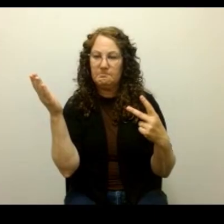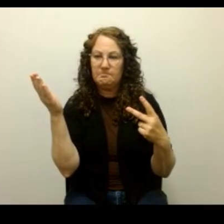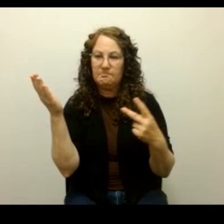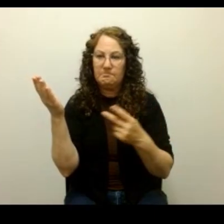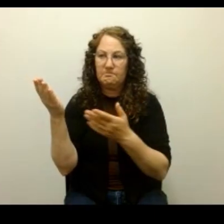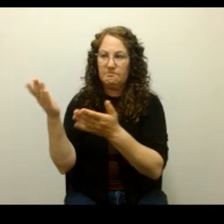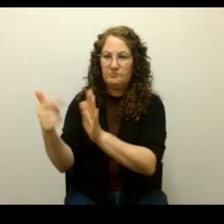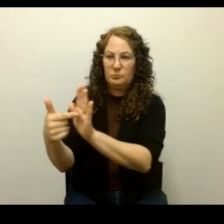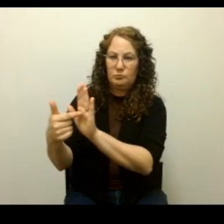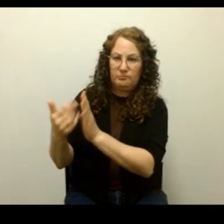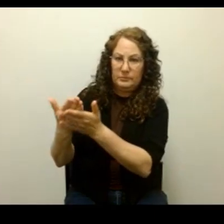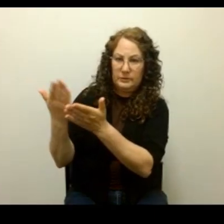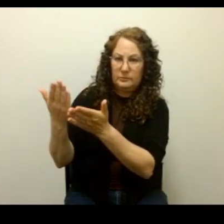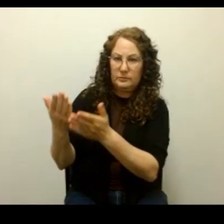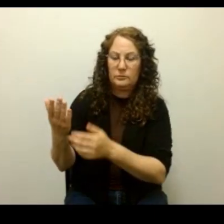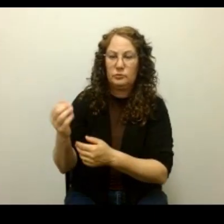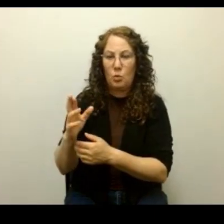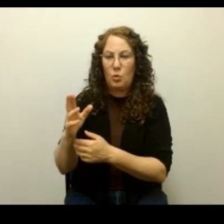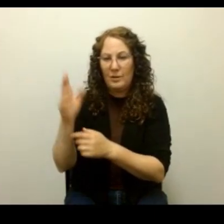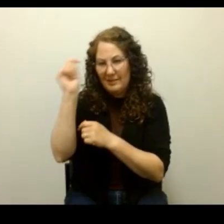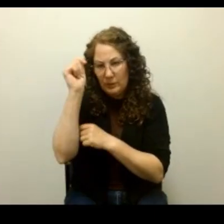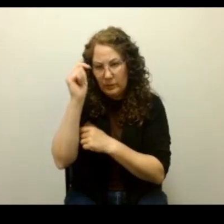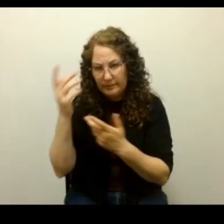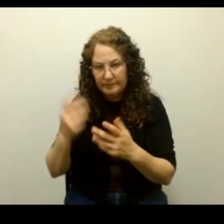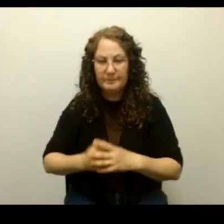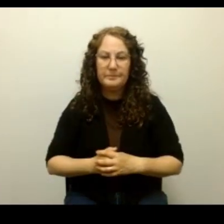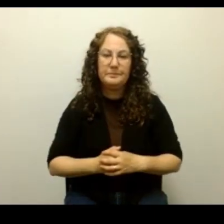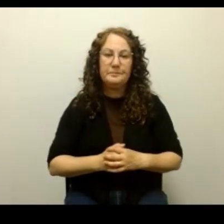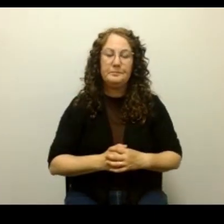near facts or theory.